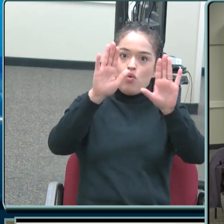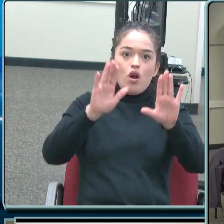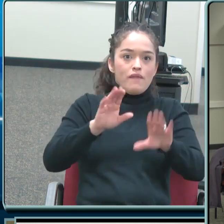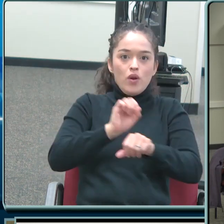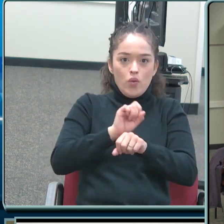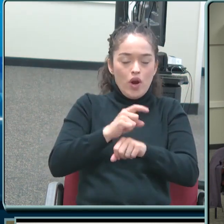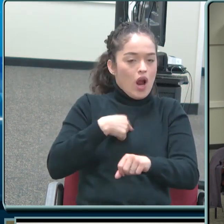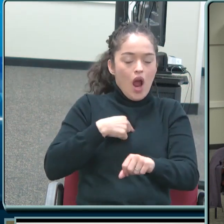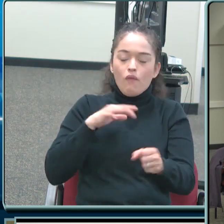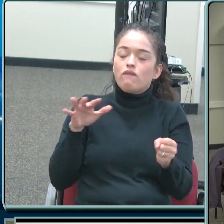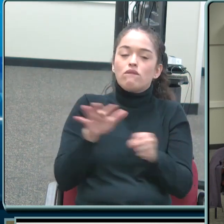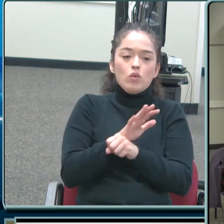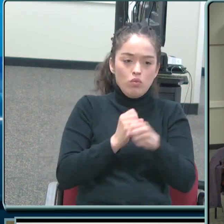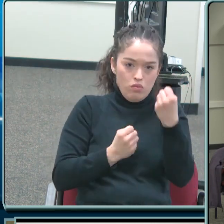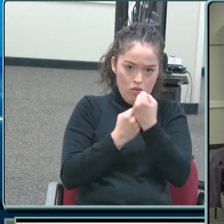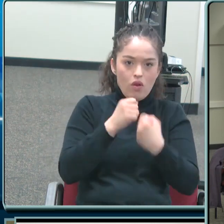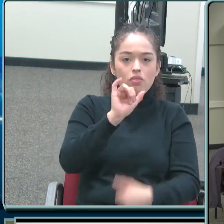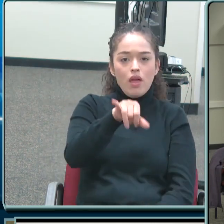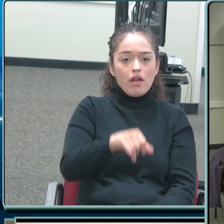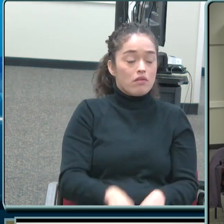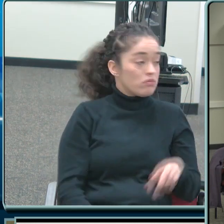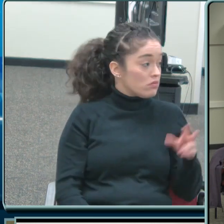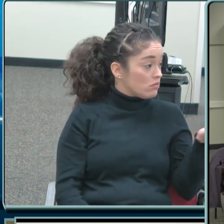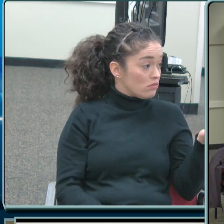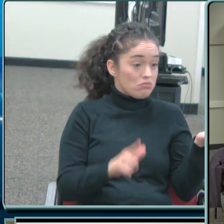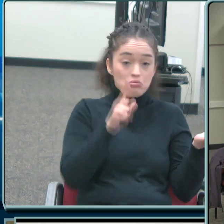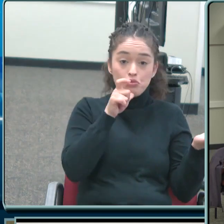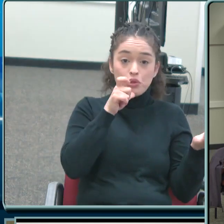fully support this. Great. Do we have a second?